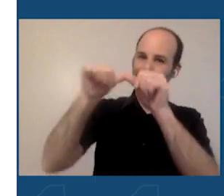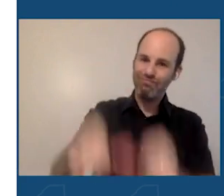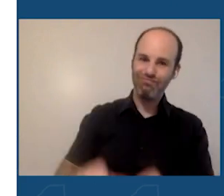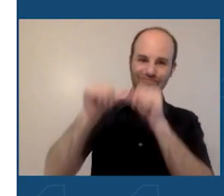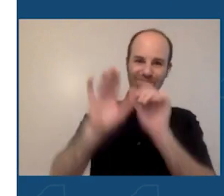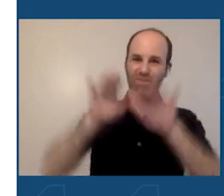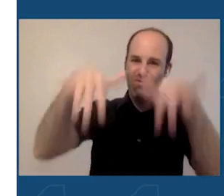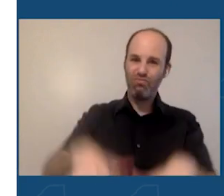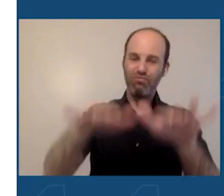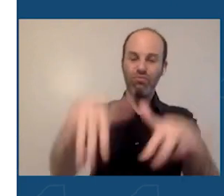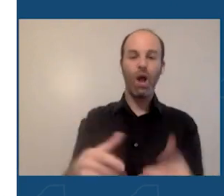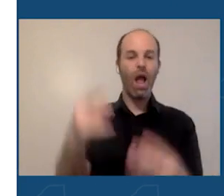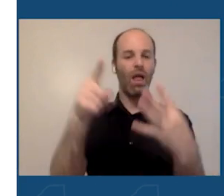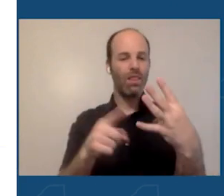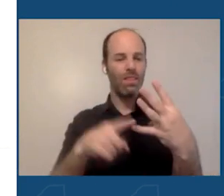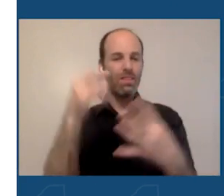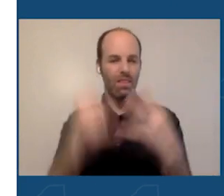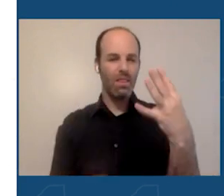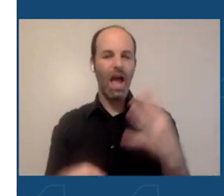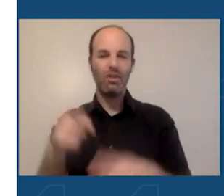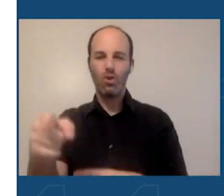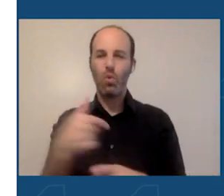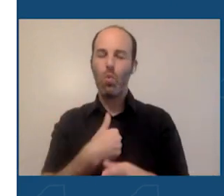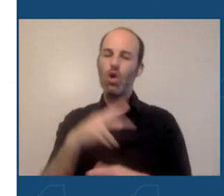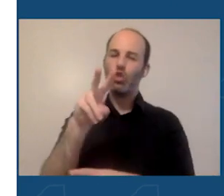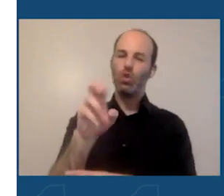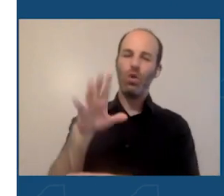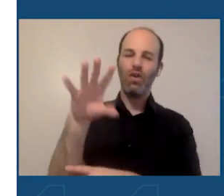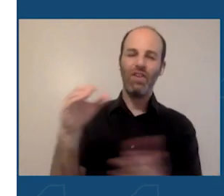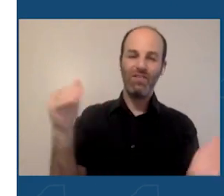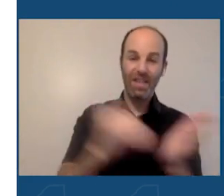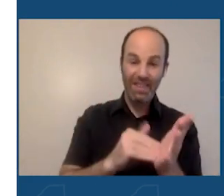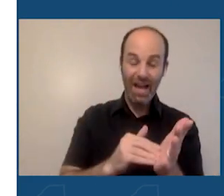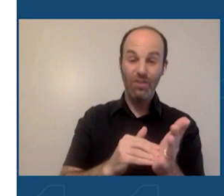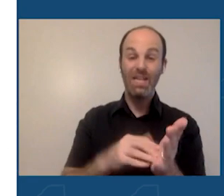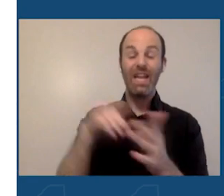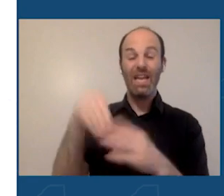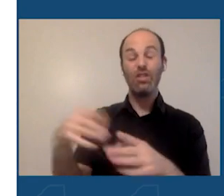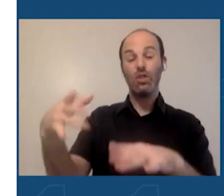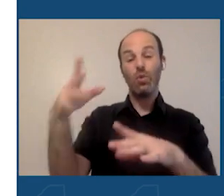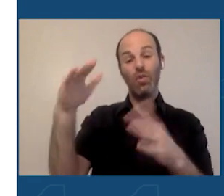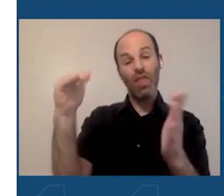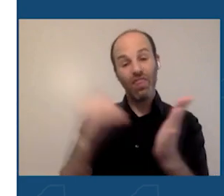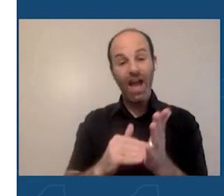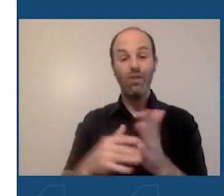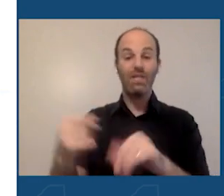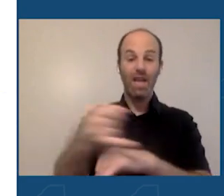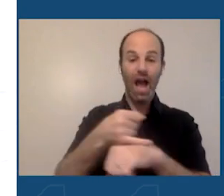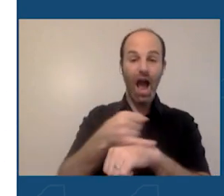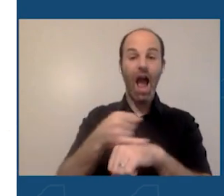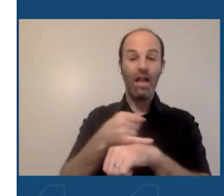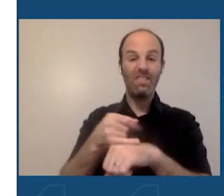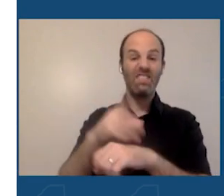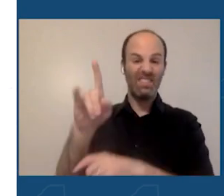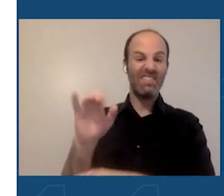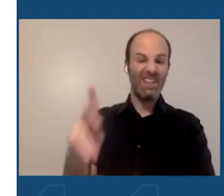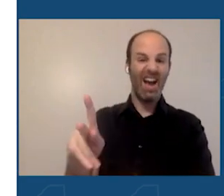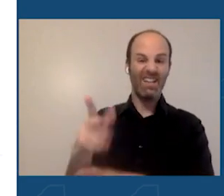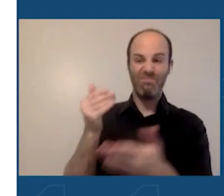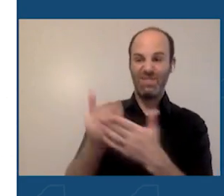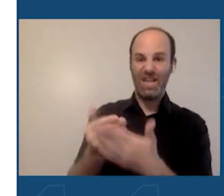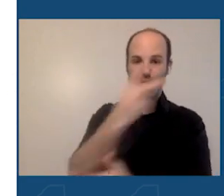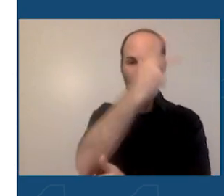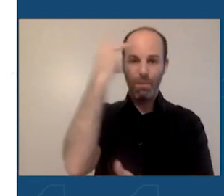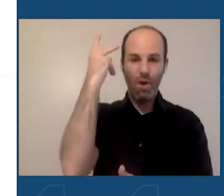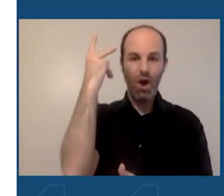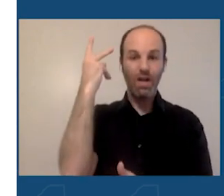but not least, investing $250,000 into the Thousand Islands Regional Dock right next to the park. And it's an important point